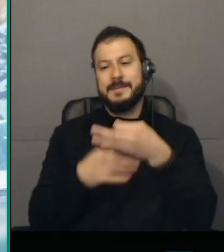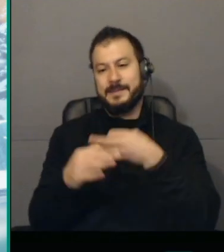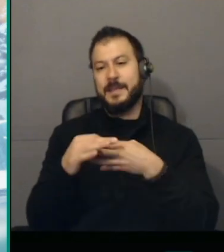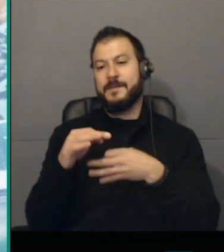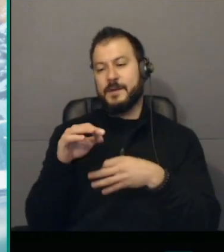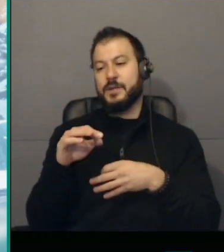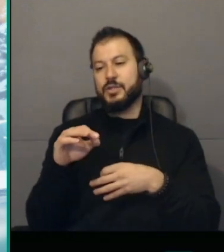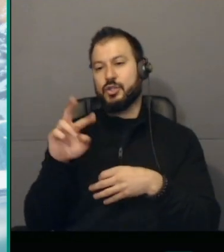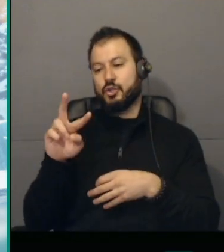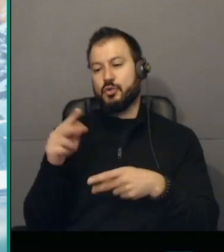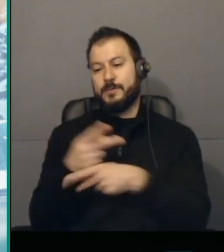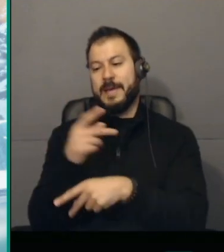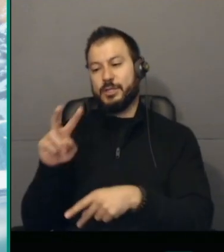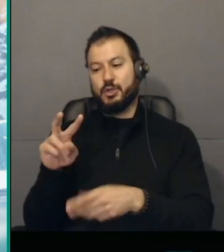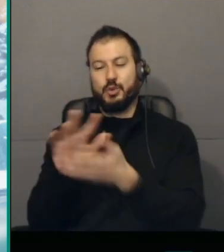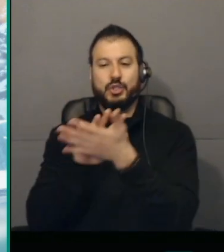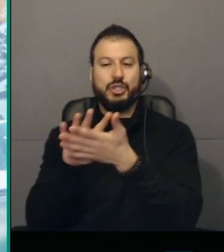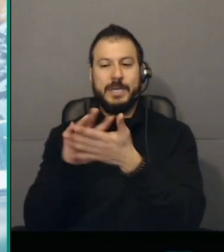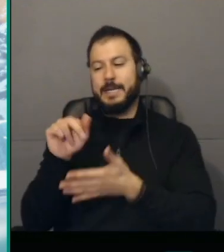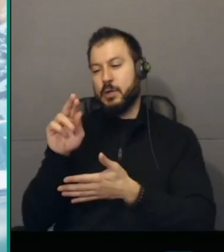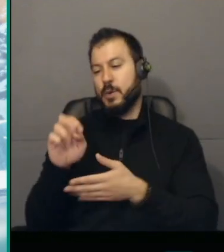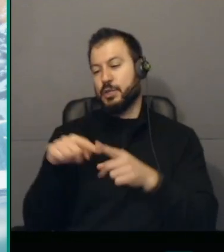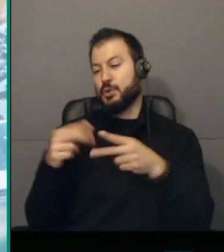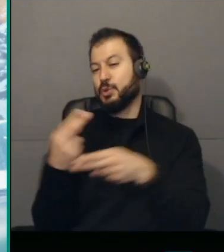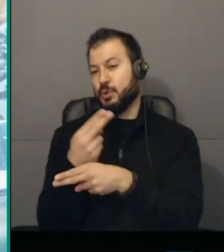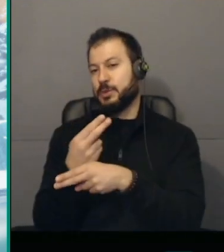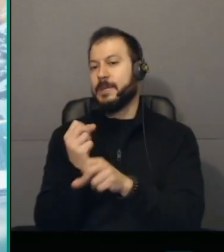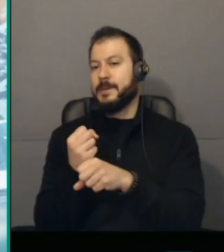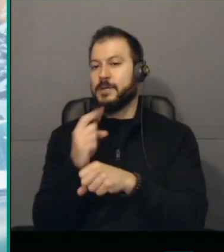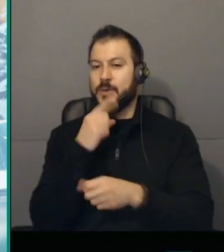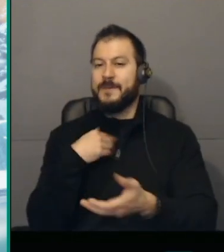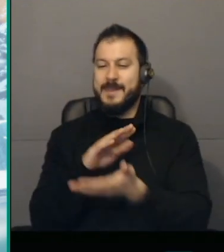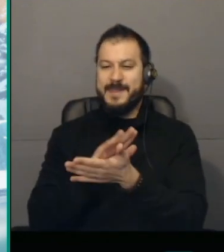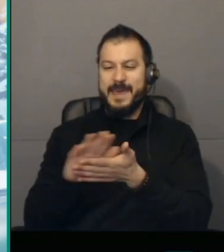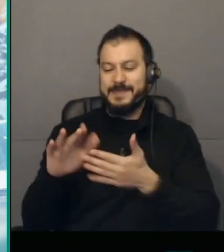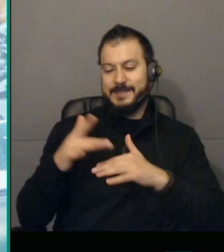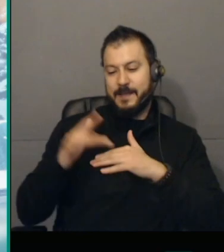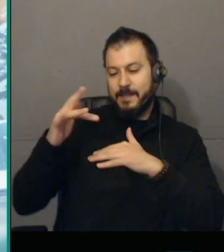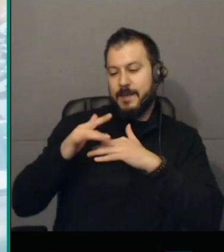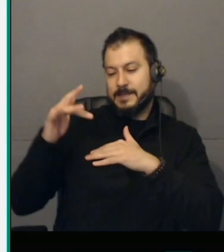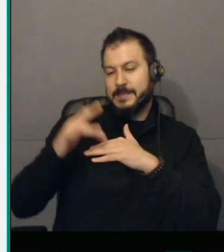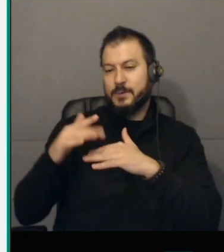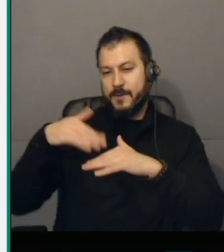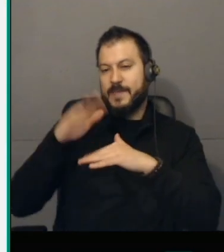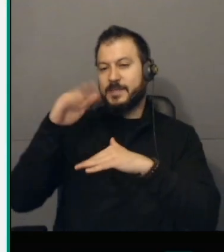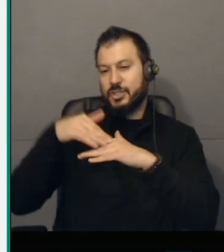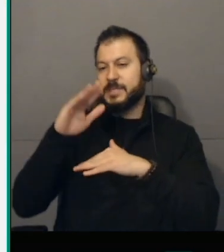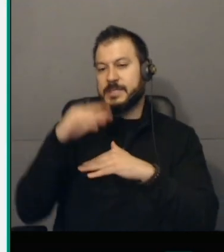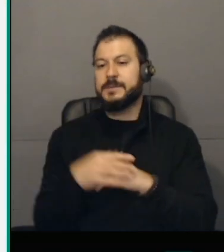when 2x2 shading rate is used to ensure we still get nice glossy reflections.